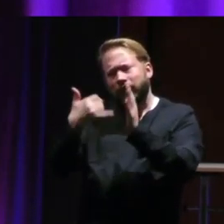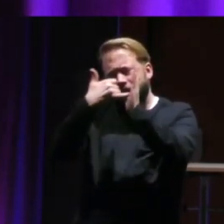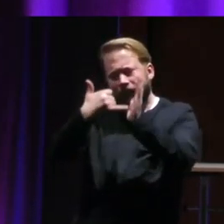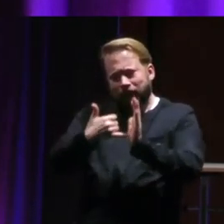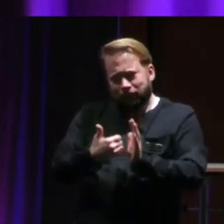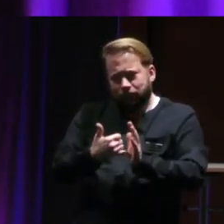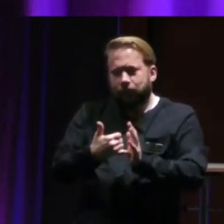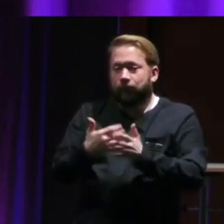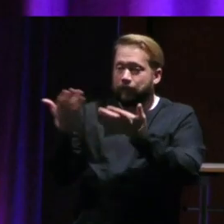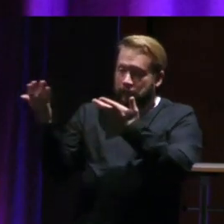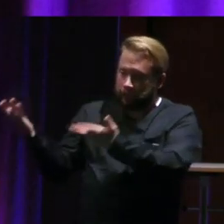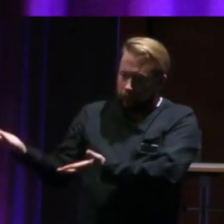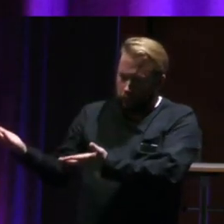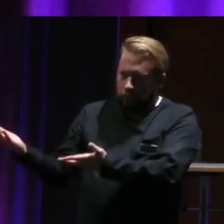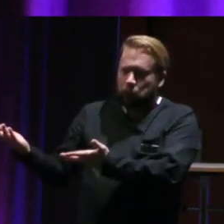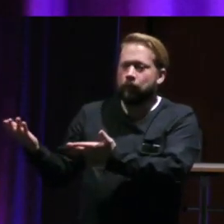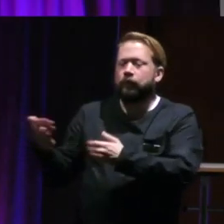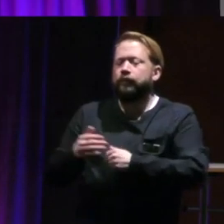Mikhail.